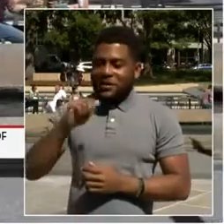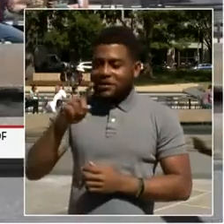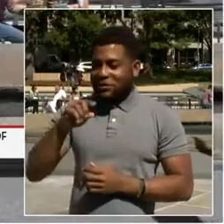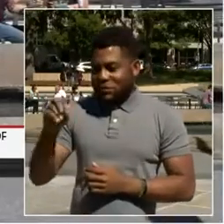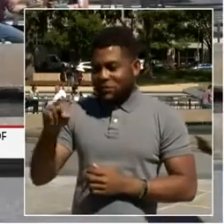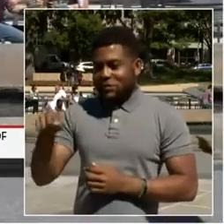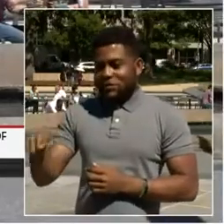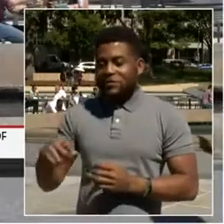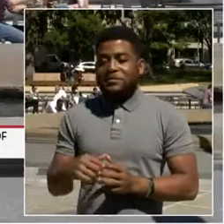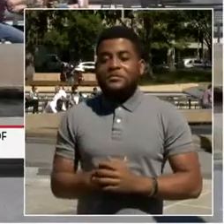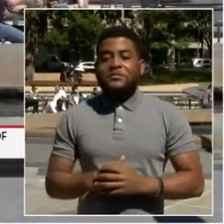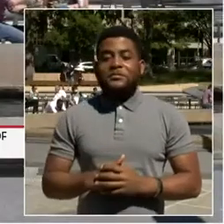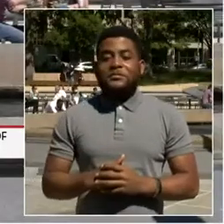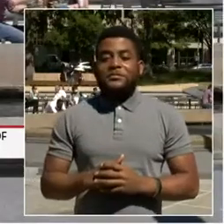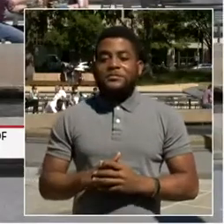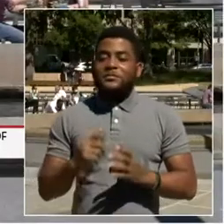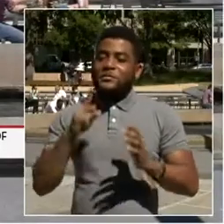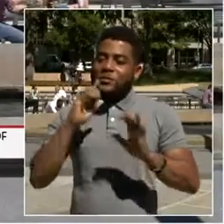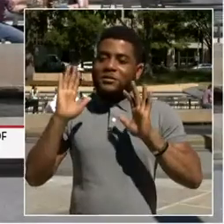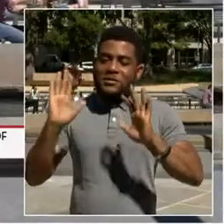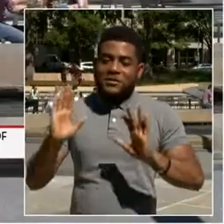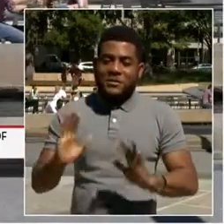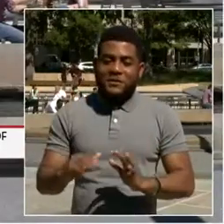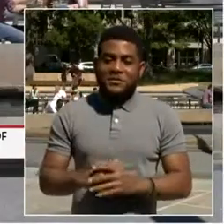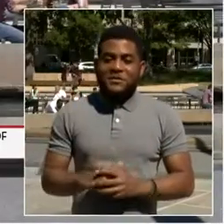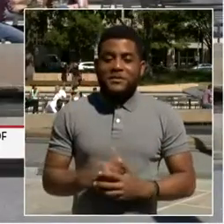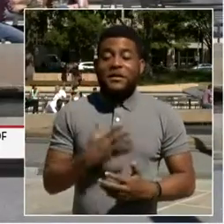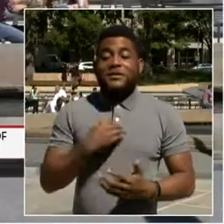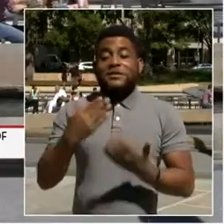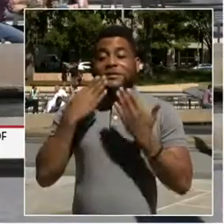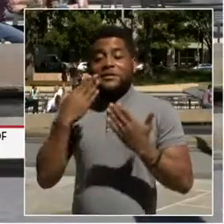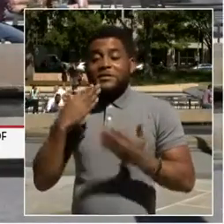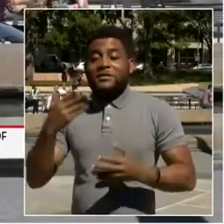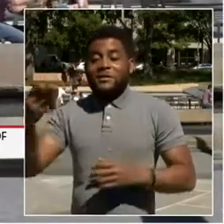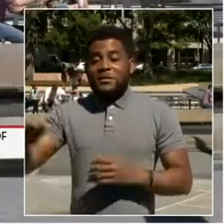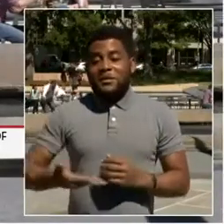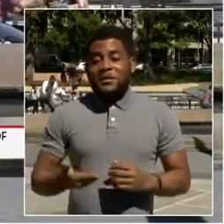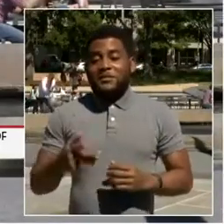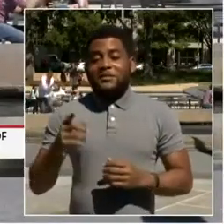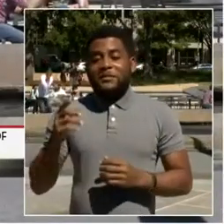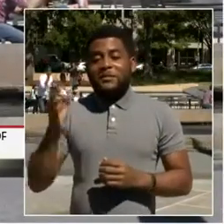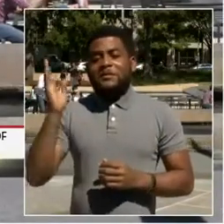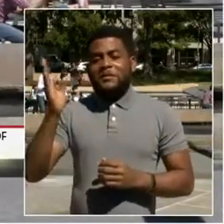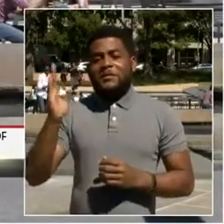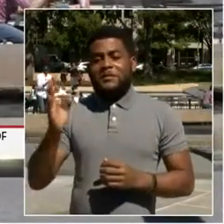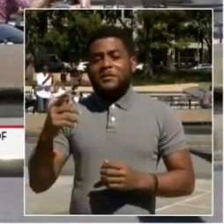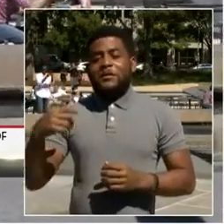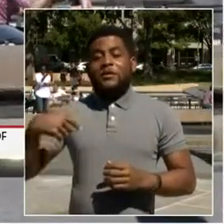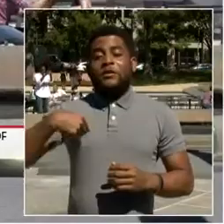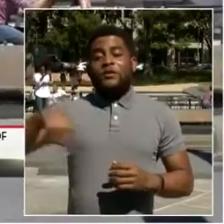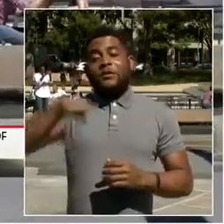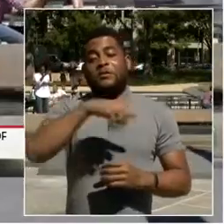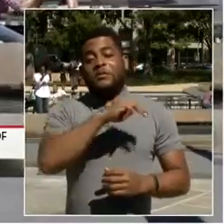your support. So now, please join me in welcoming to the podium our Mayor, Muriel Bowser.